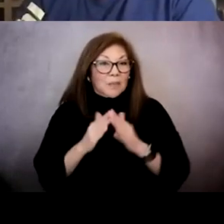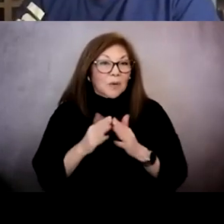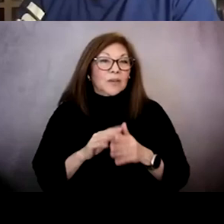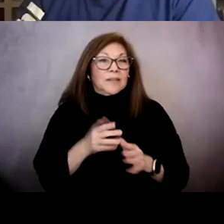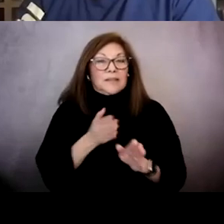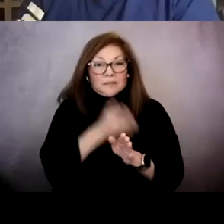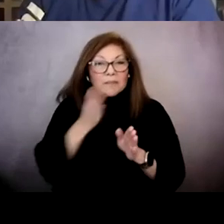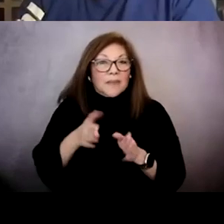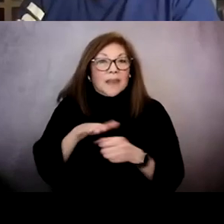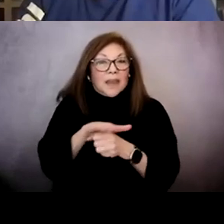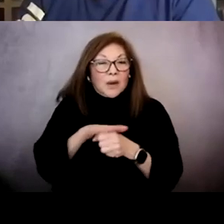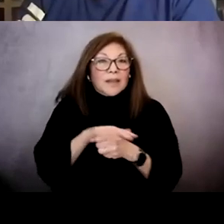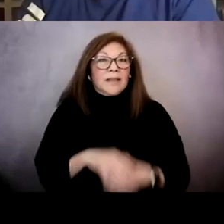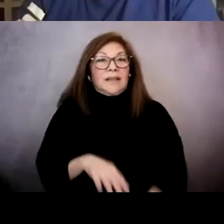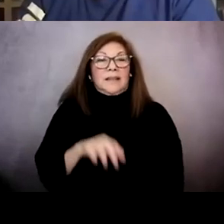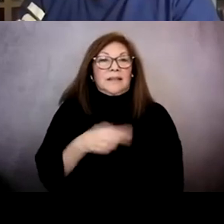like backyard readings.